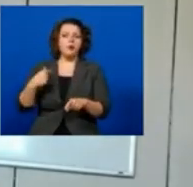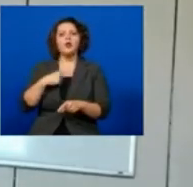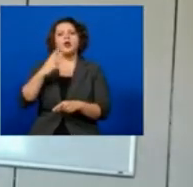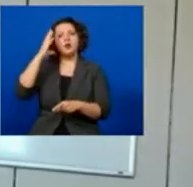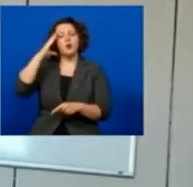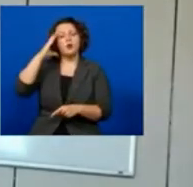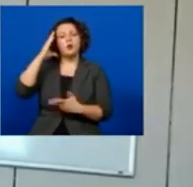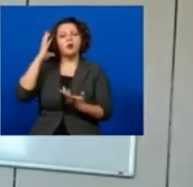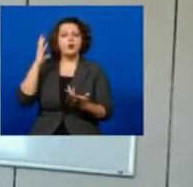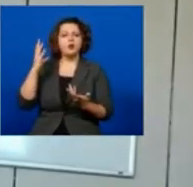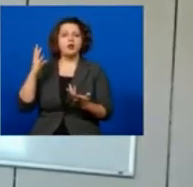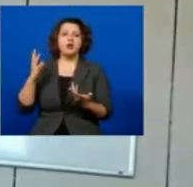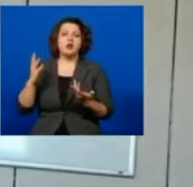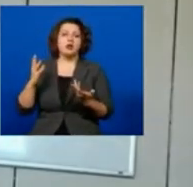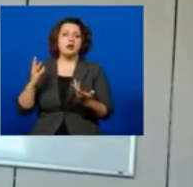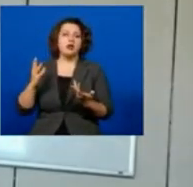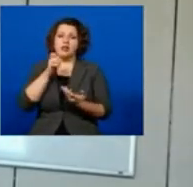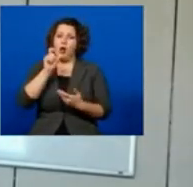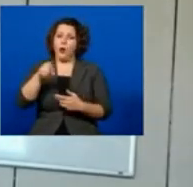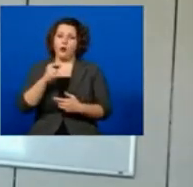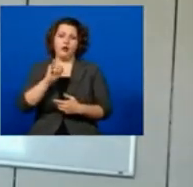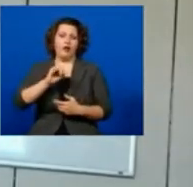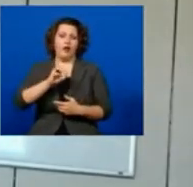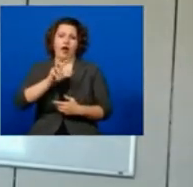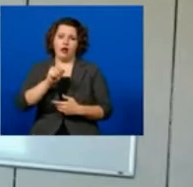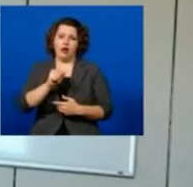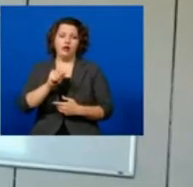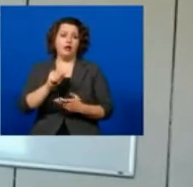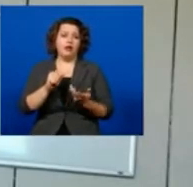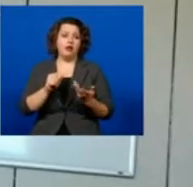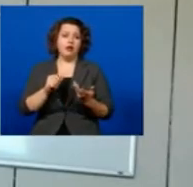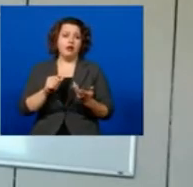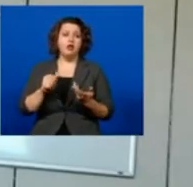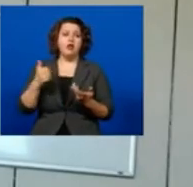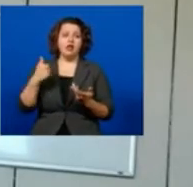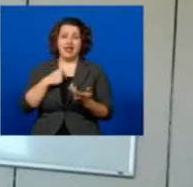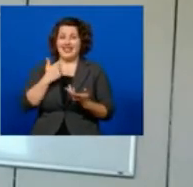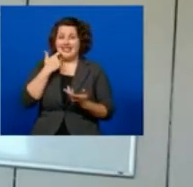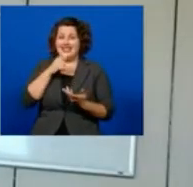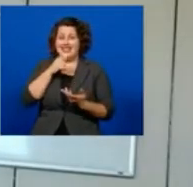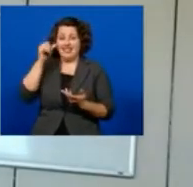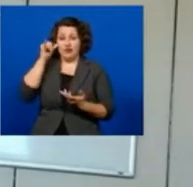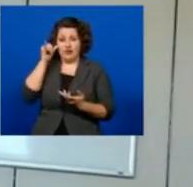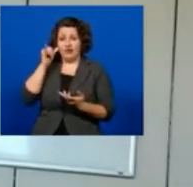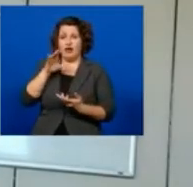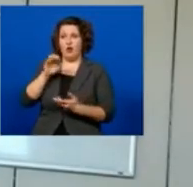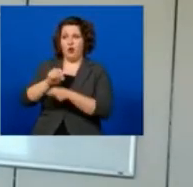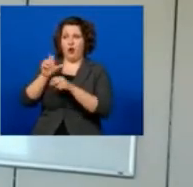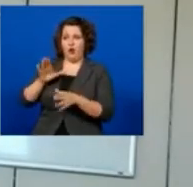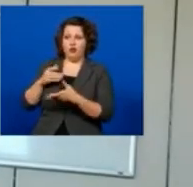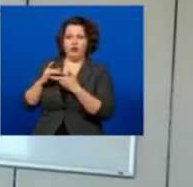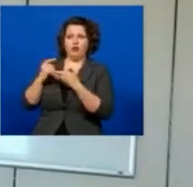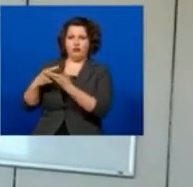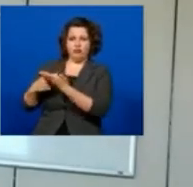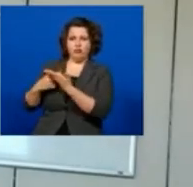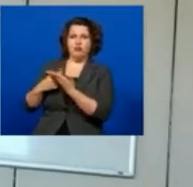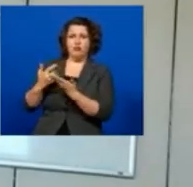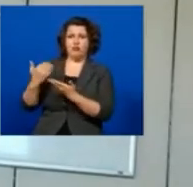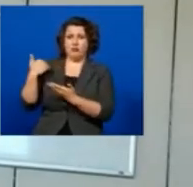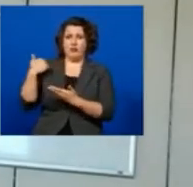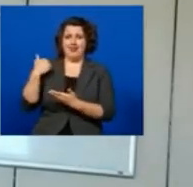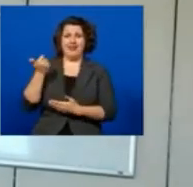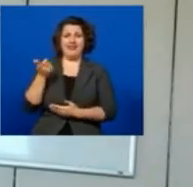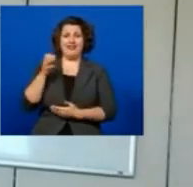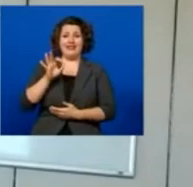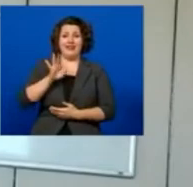to Iowa. I was on a conversation with a CDC colleague yesterday who reminded me that in